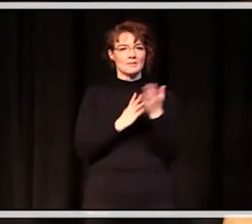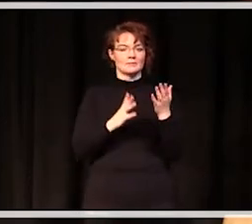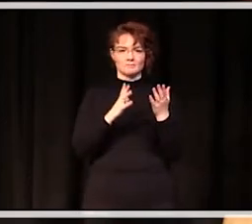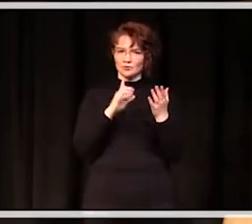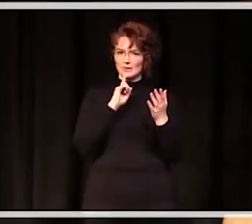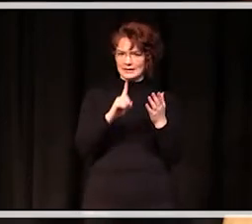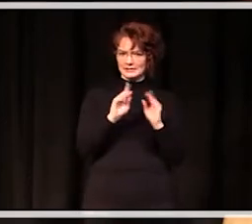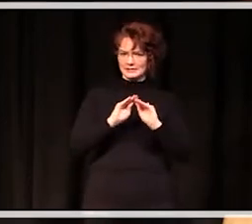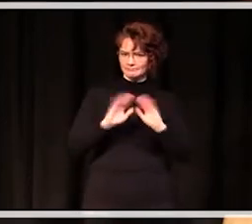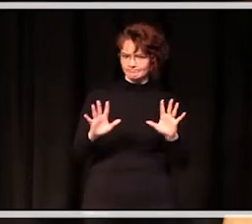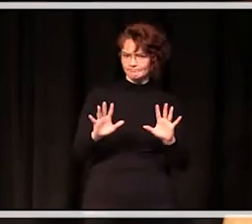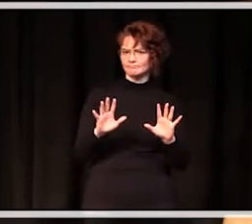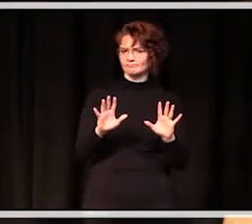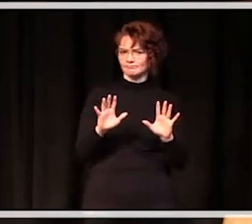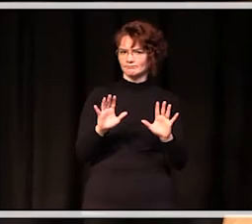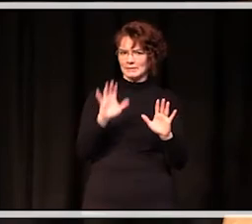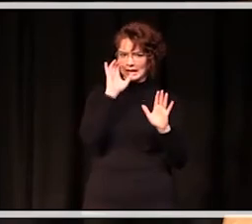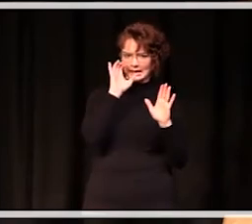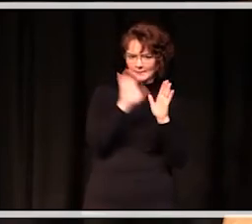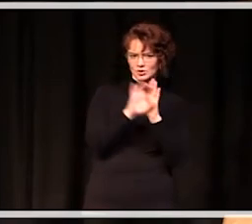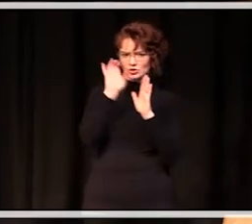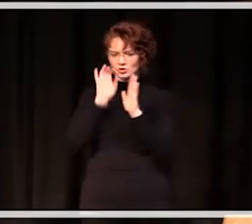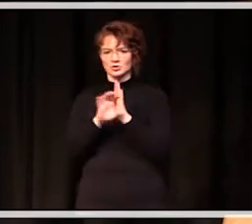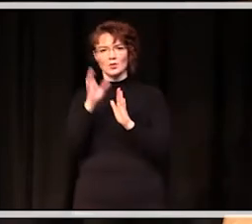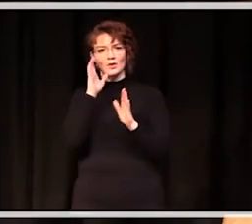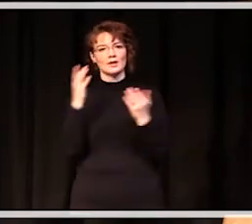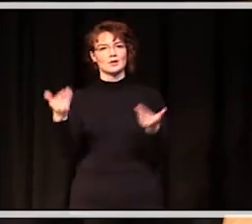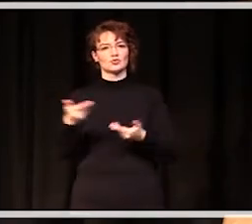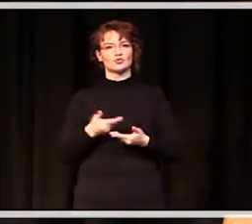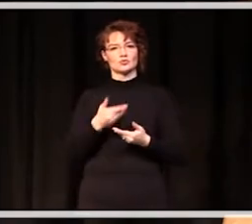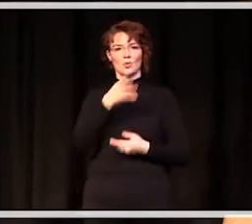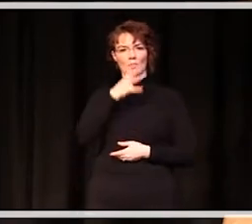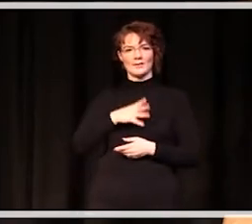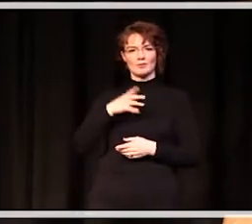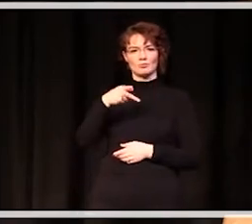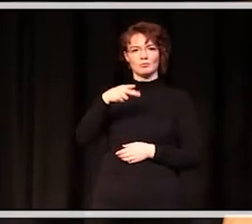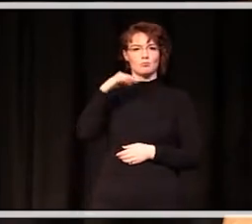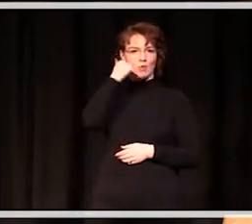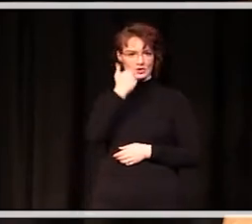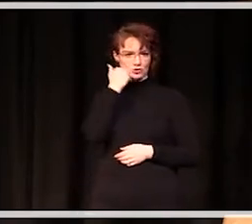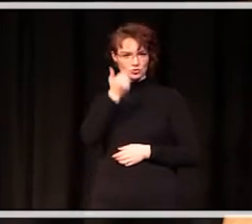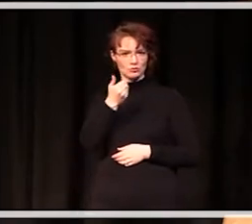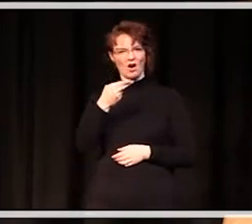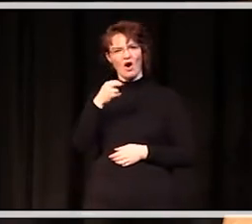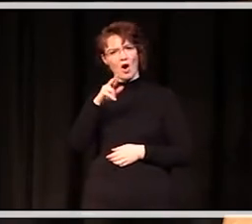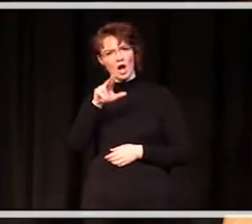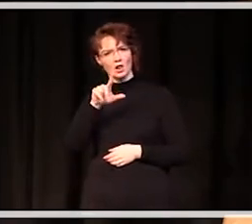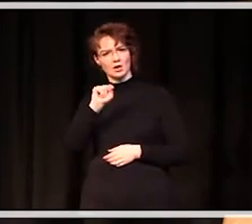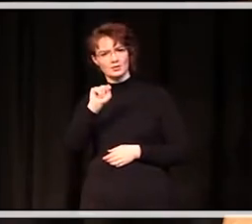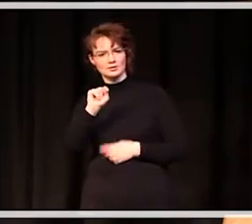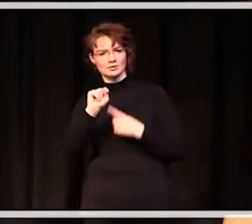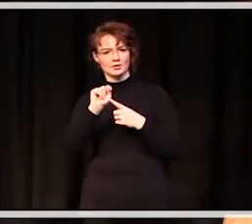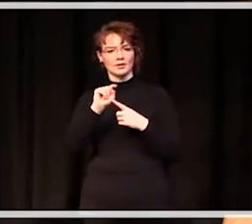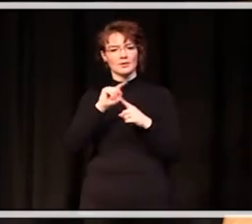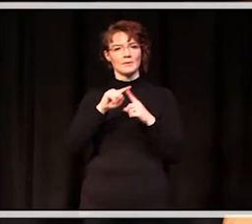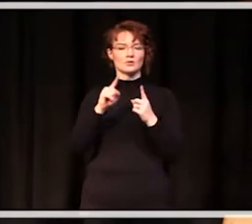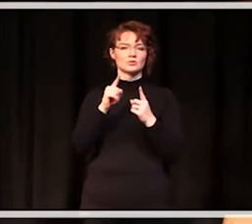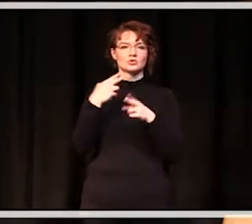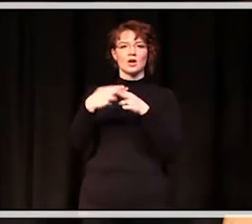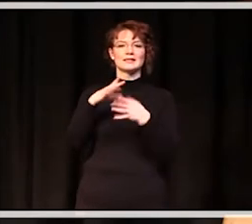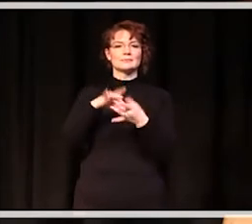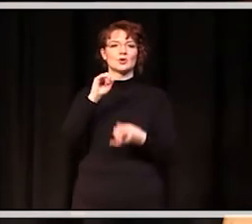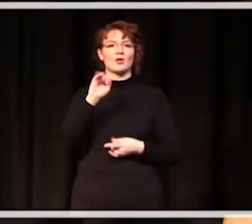this chapter. You're going to be introduced to a prostitute. In some of your translations, it will say harlot. Well, let's just call it the spirit of